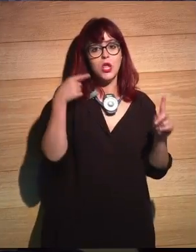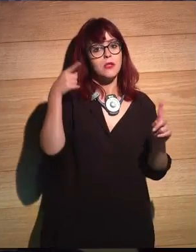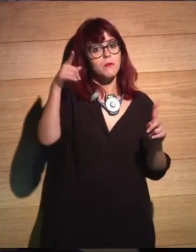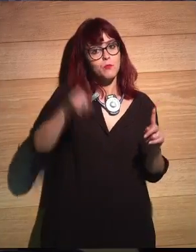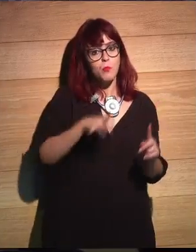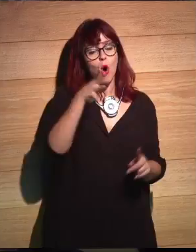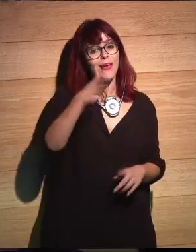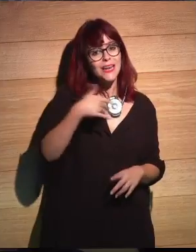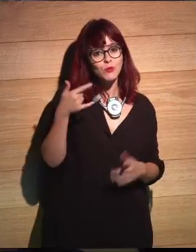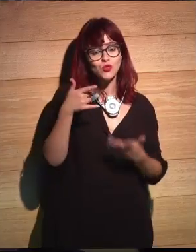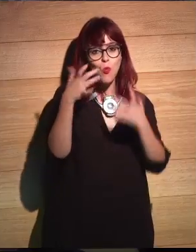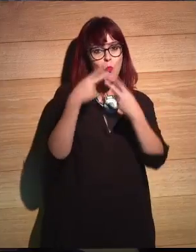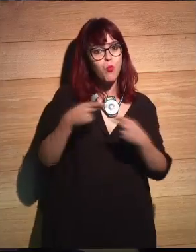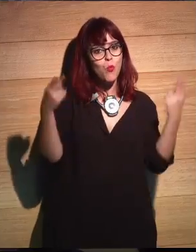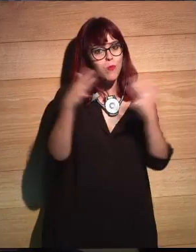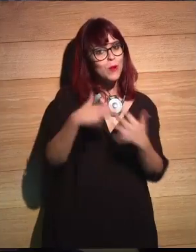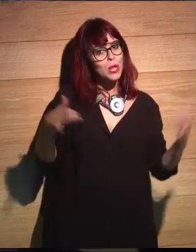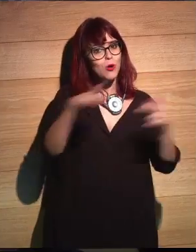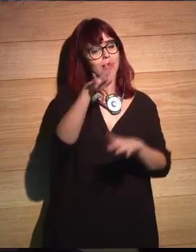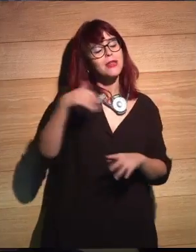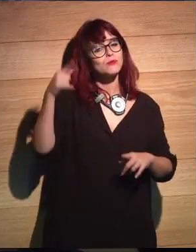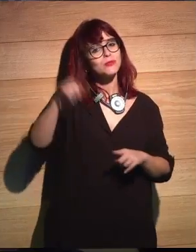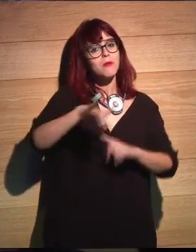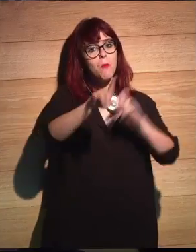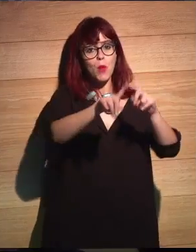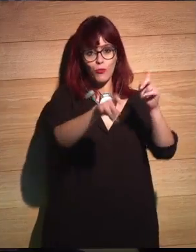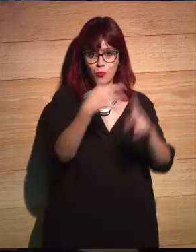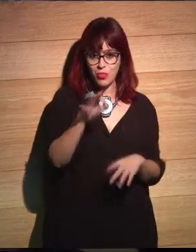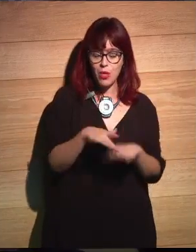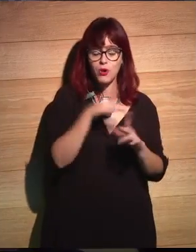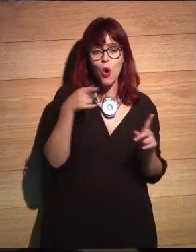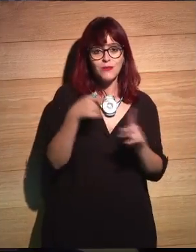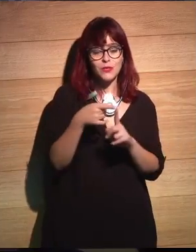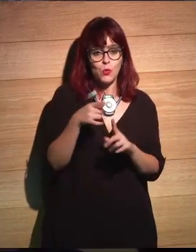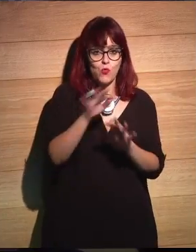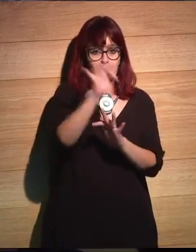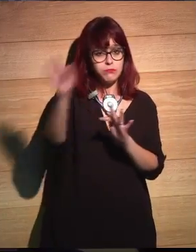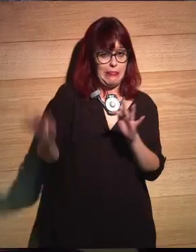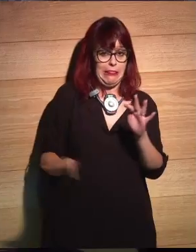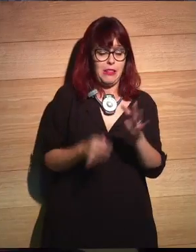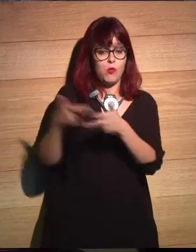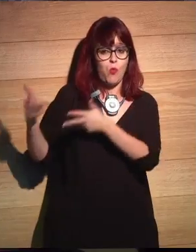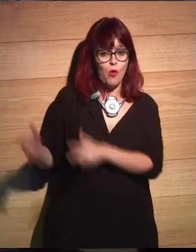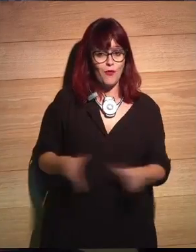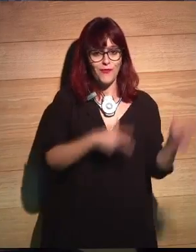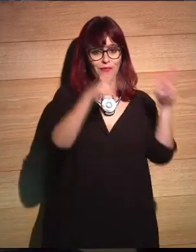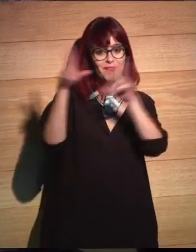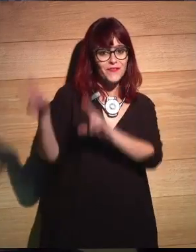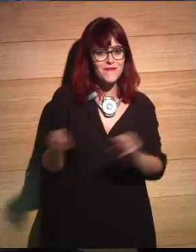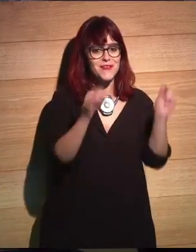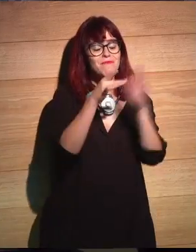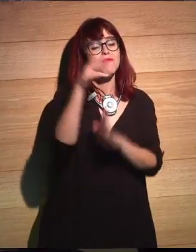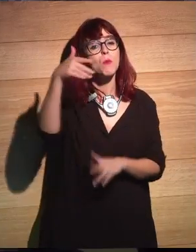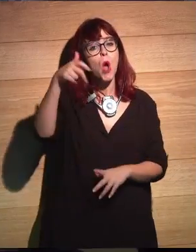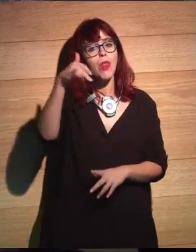to give the opportunity to our audience to ask questions to you, just to close the loop,